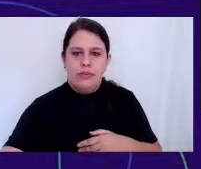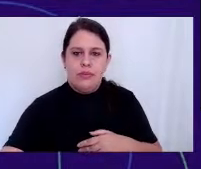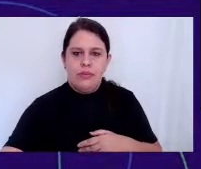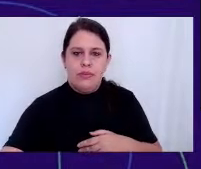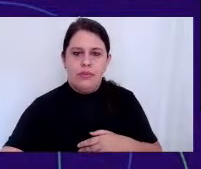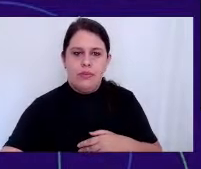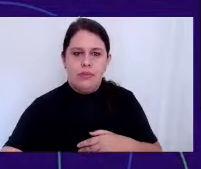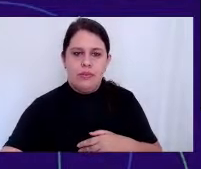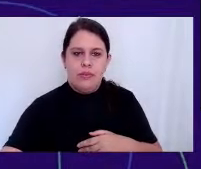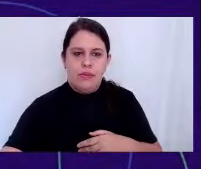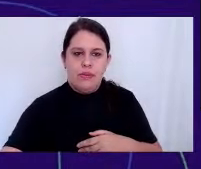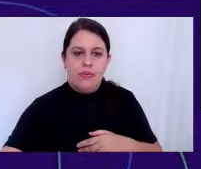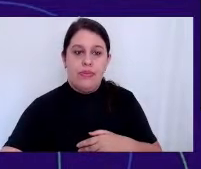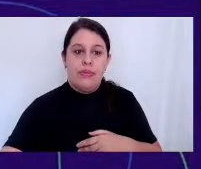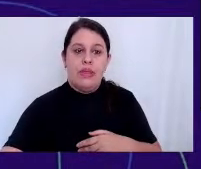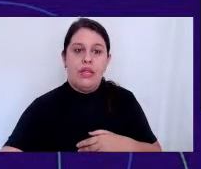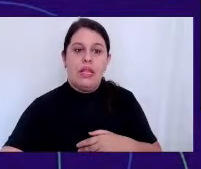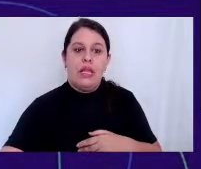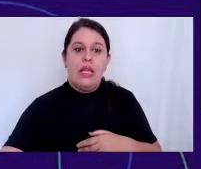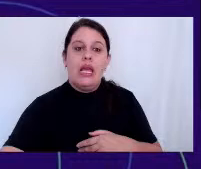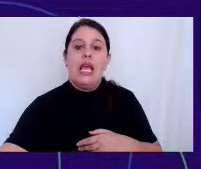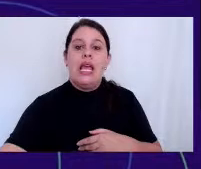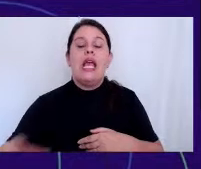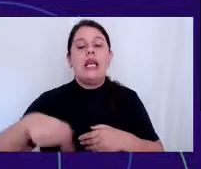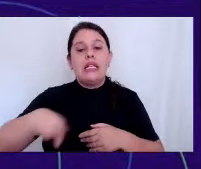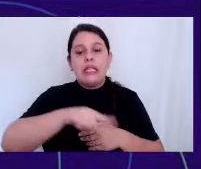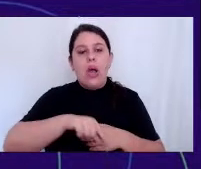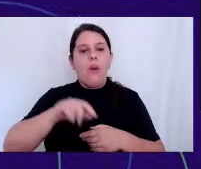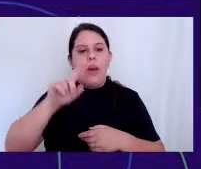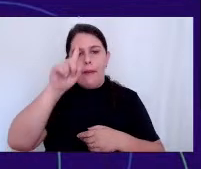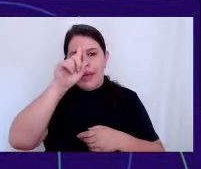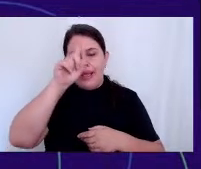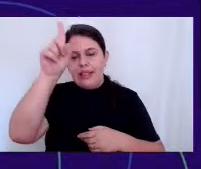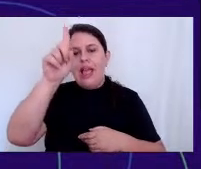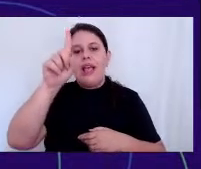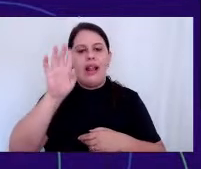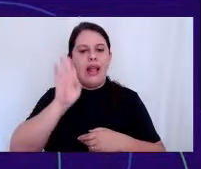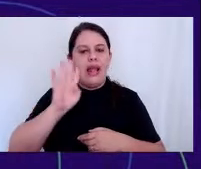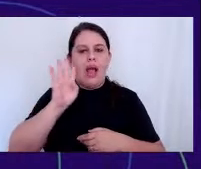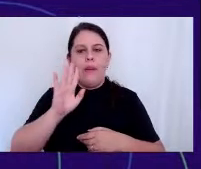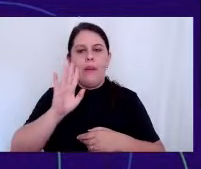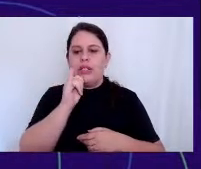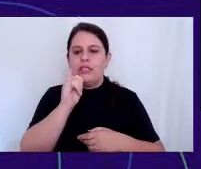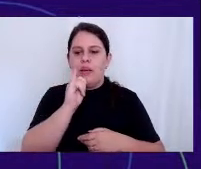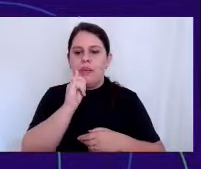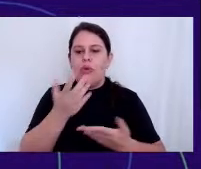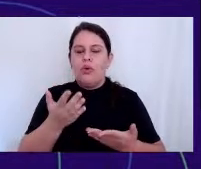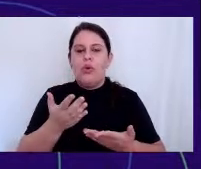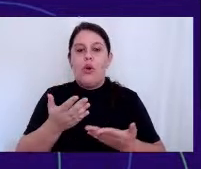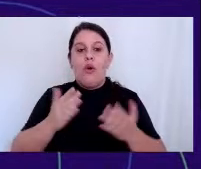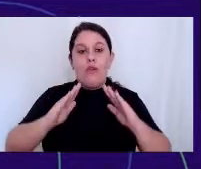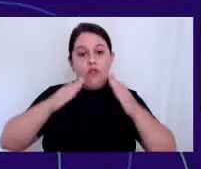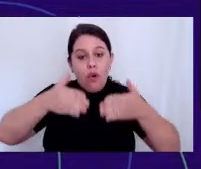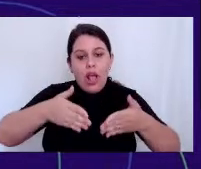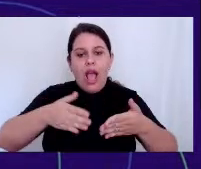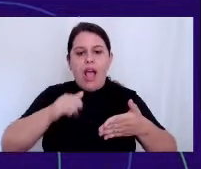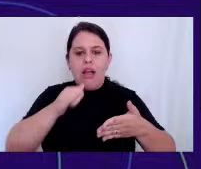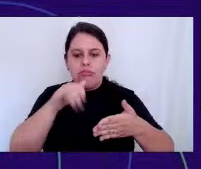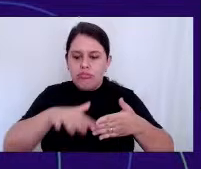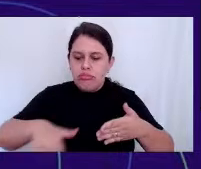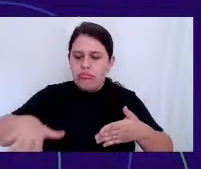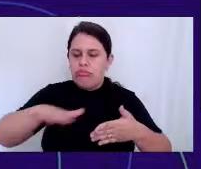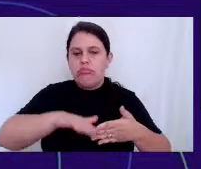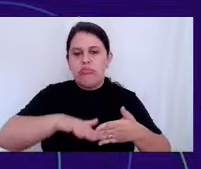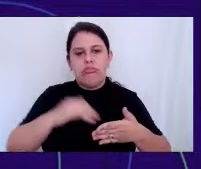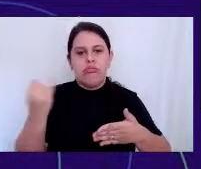on the areas that are important to us and to our students typically in a learning environment. So in terms of